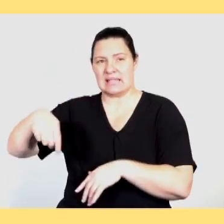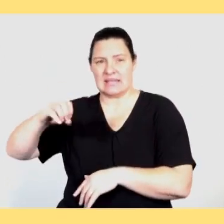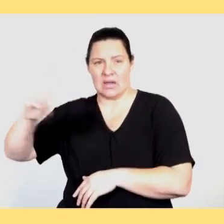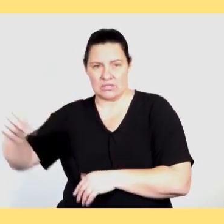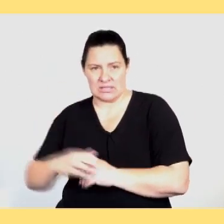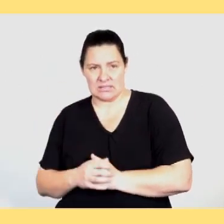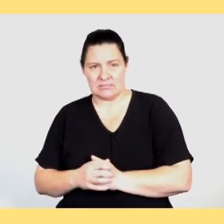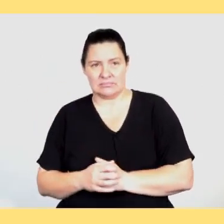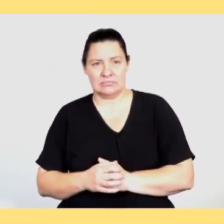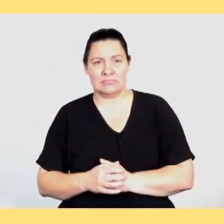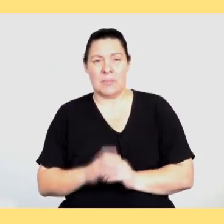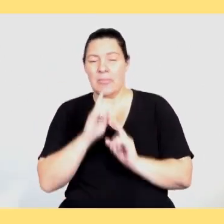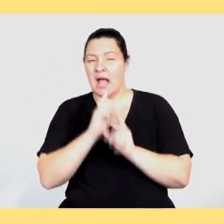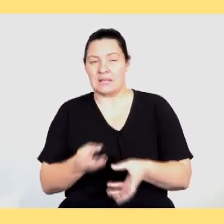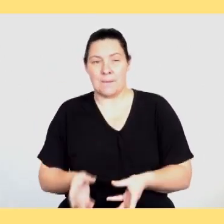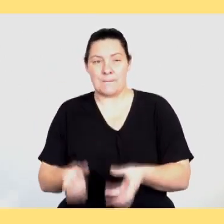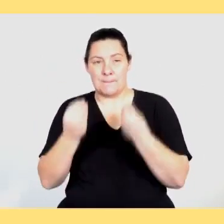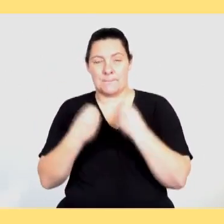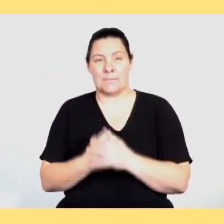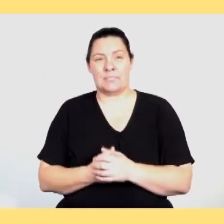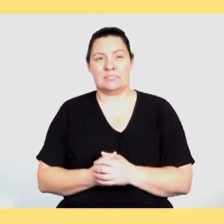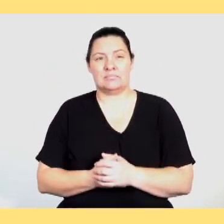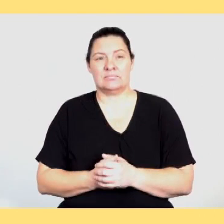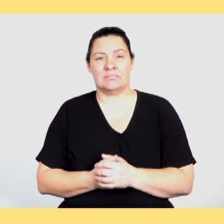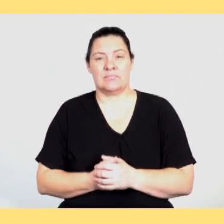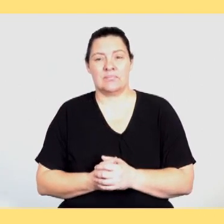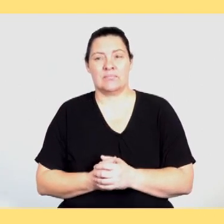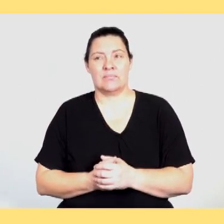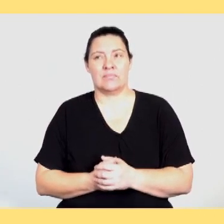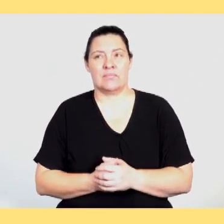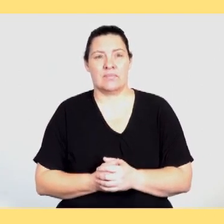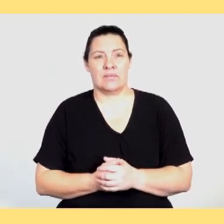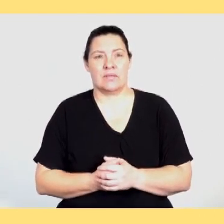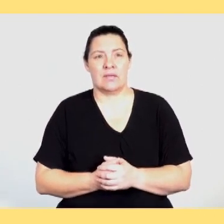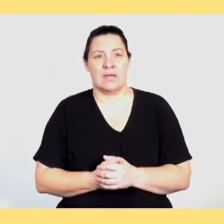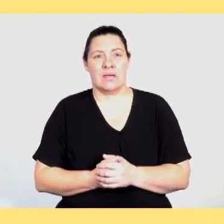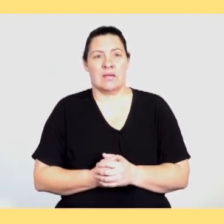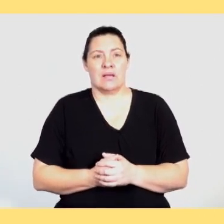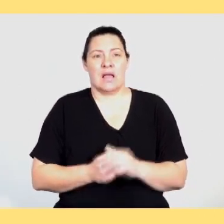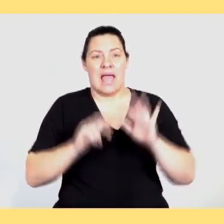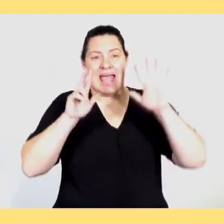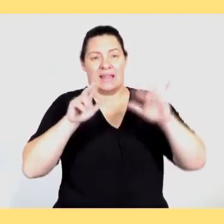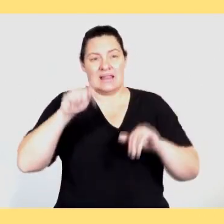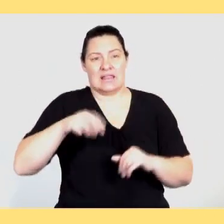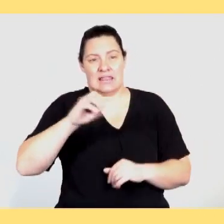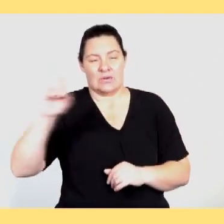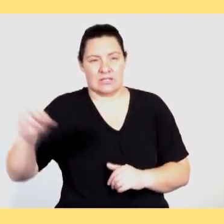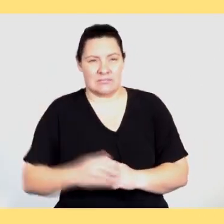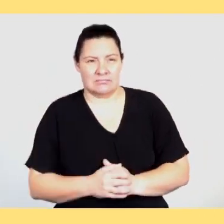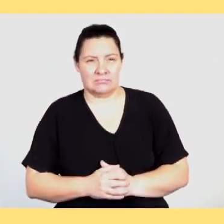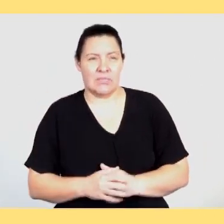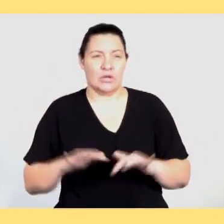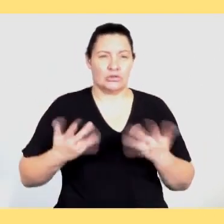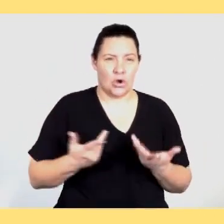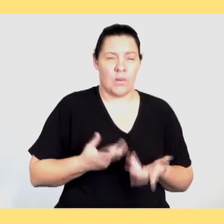by 16,000. That will give you how much? Please punch that in your calculator. 8,000.